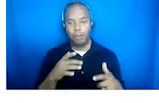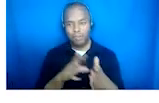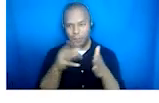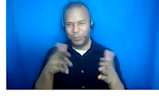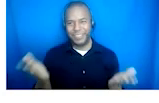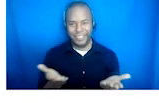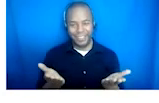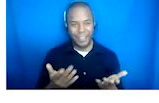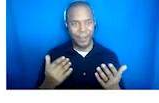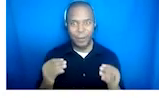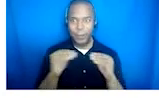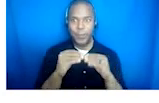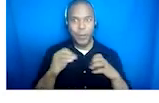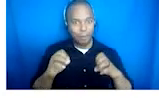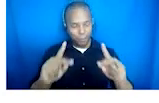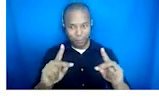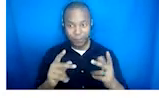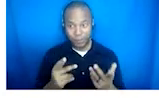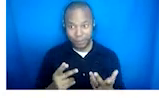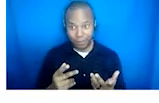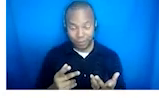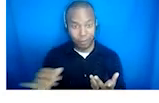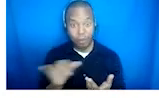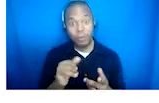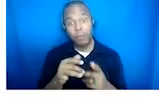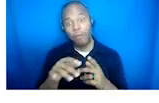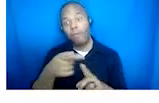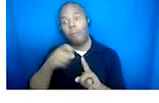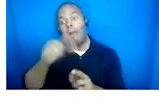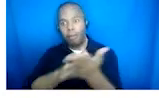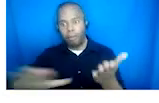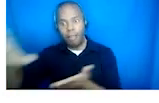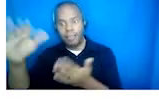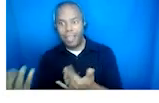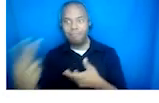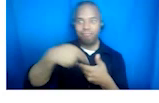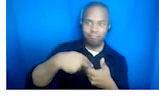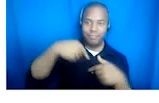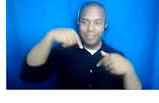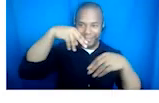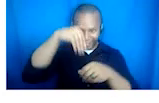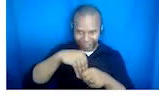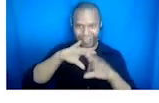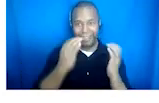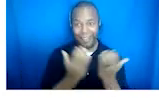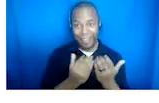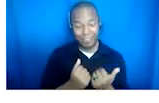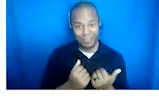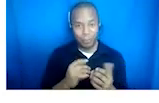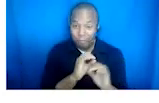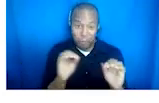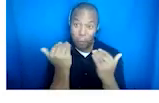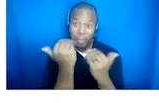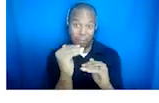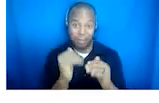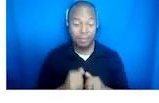have the opportunity to have other students from other colleges in their classes. So we are not limited by that. In fact, everybody